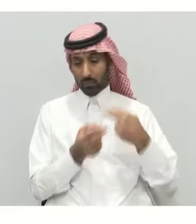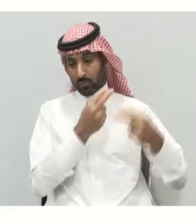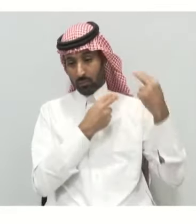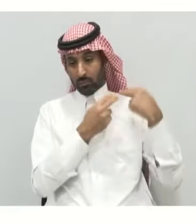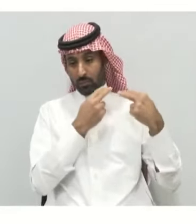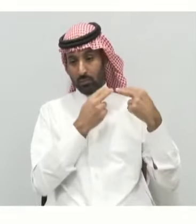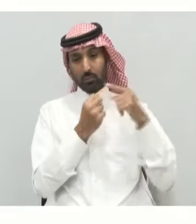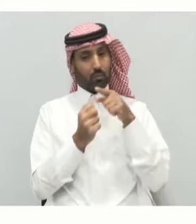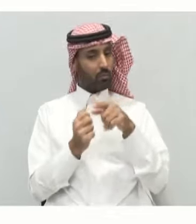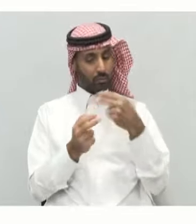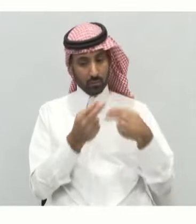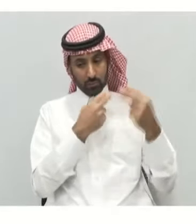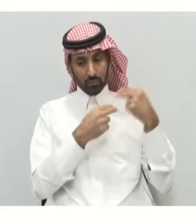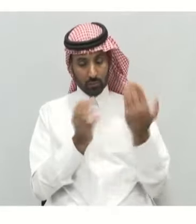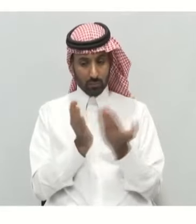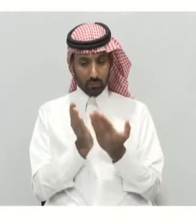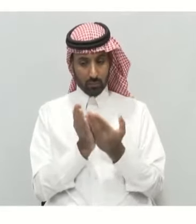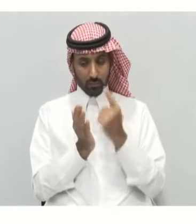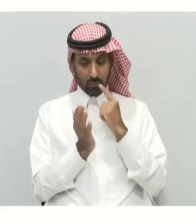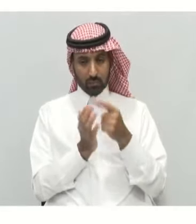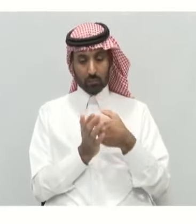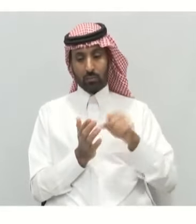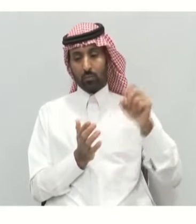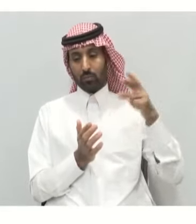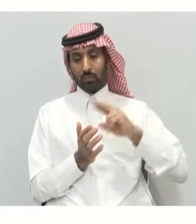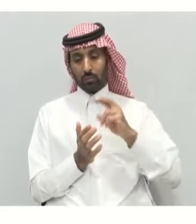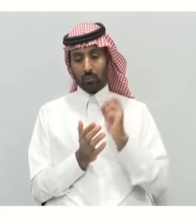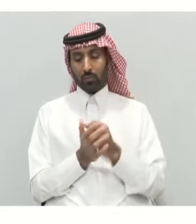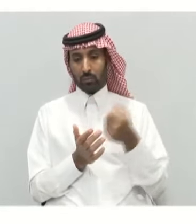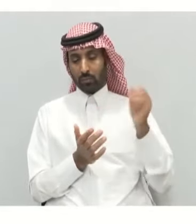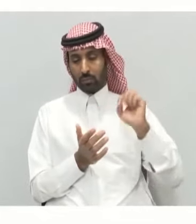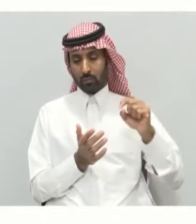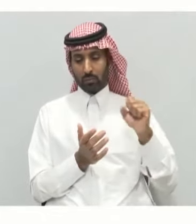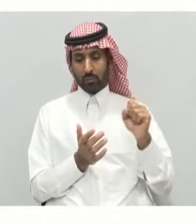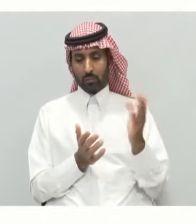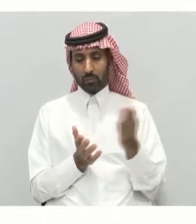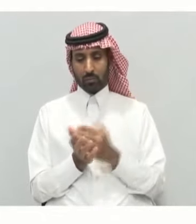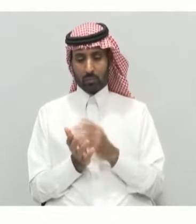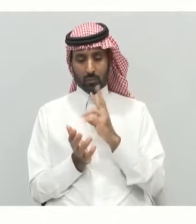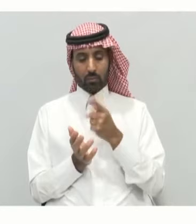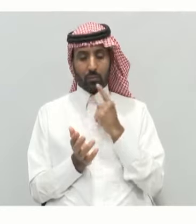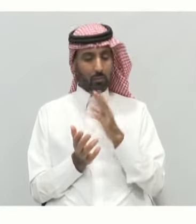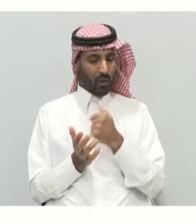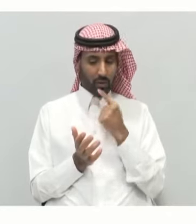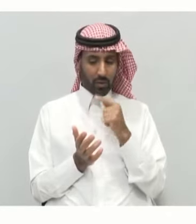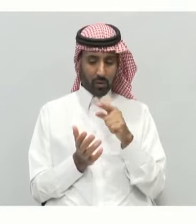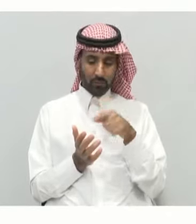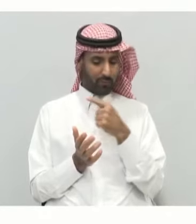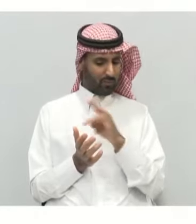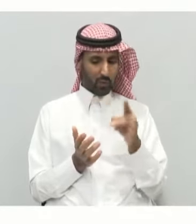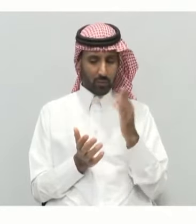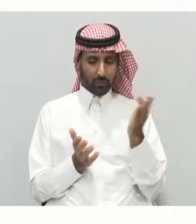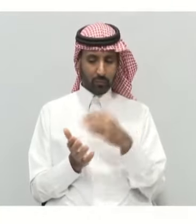if I ask whether he's taking history on Sunday for the second period, and here we see it is empty, then we would say